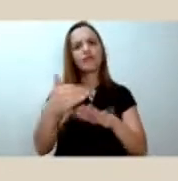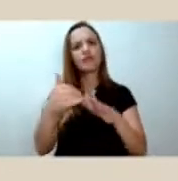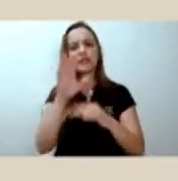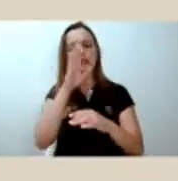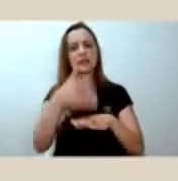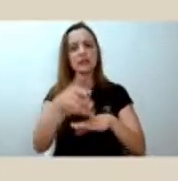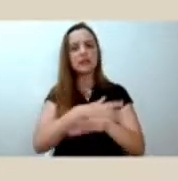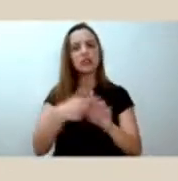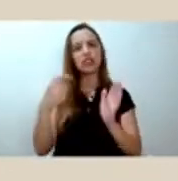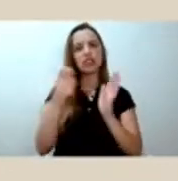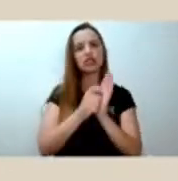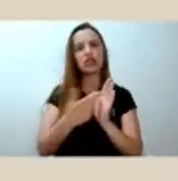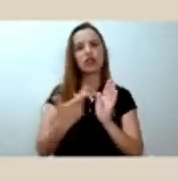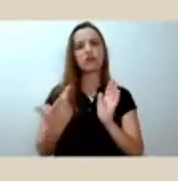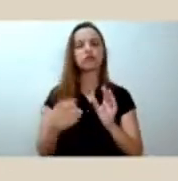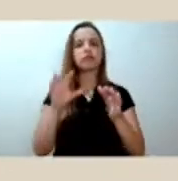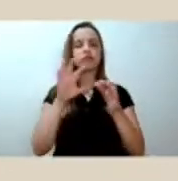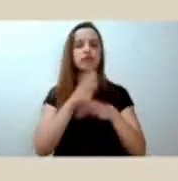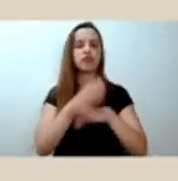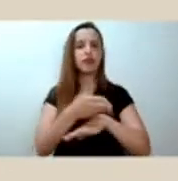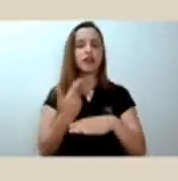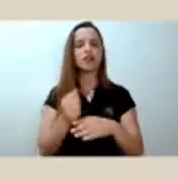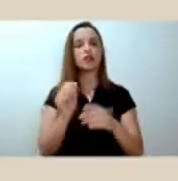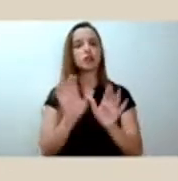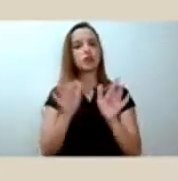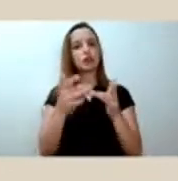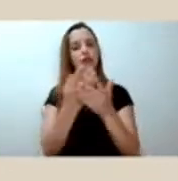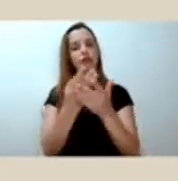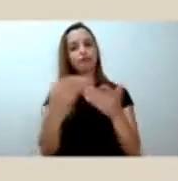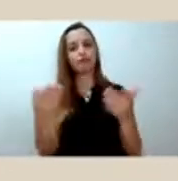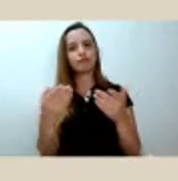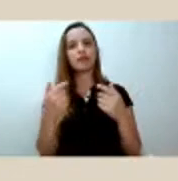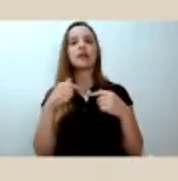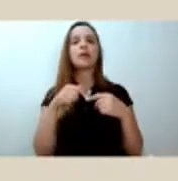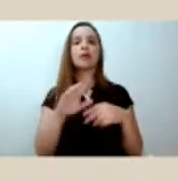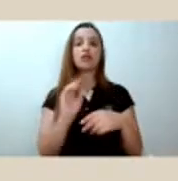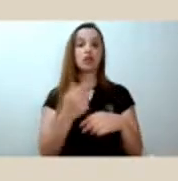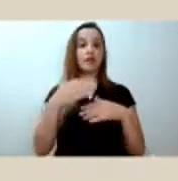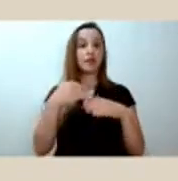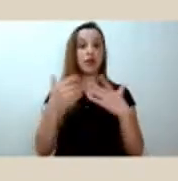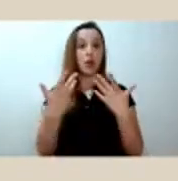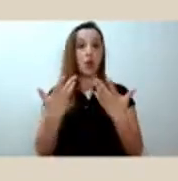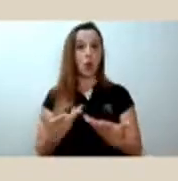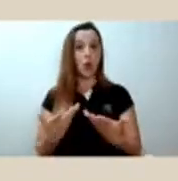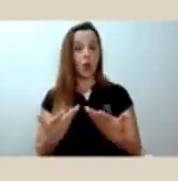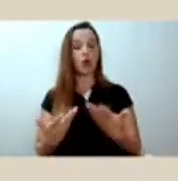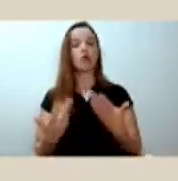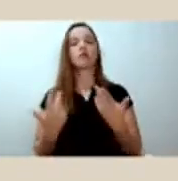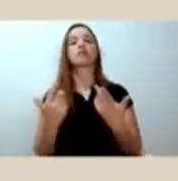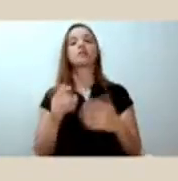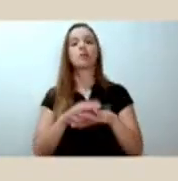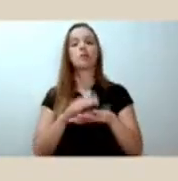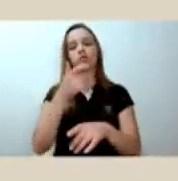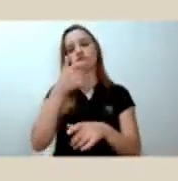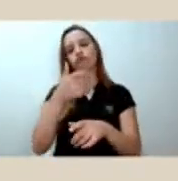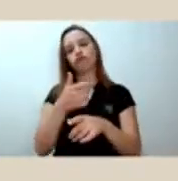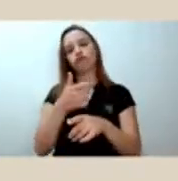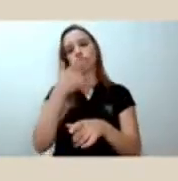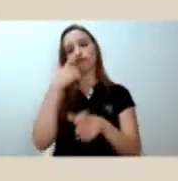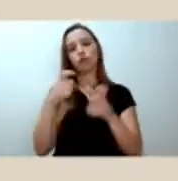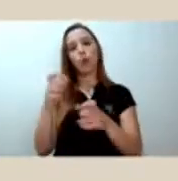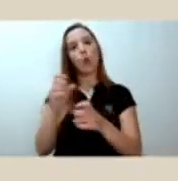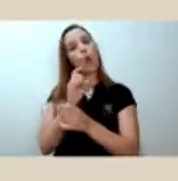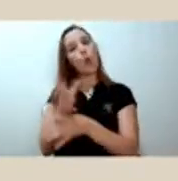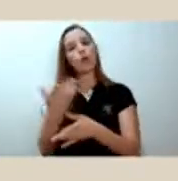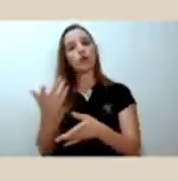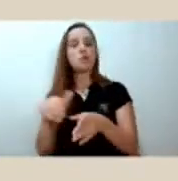the website, but we're launching it now so that others who may not have taken part in it could